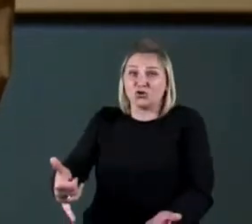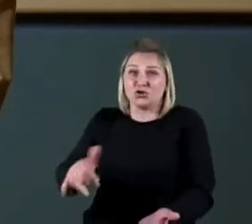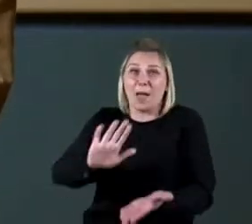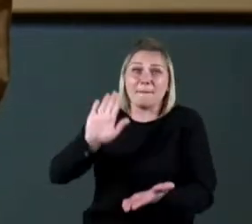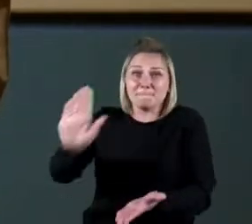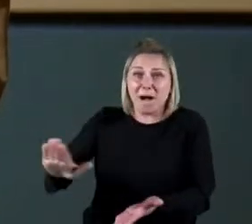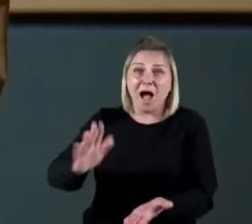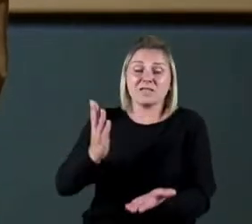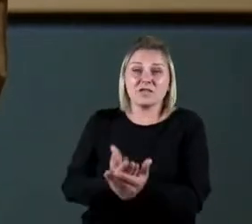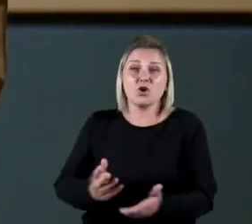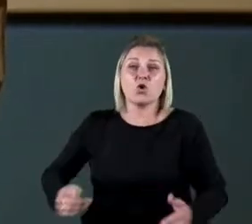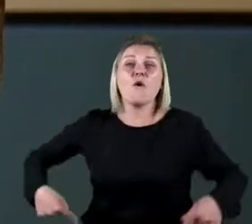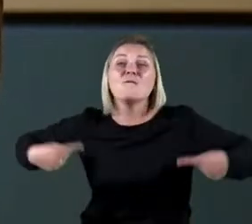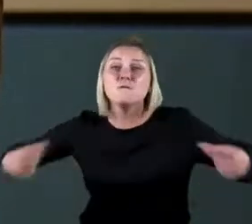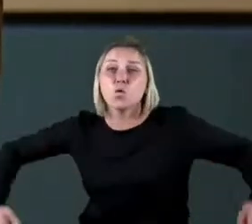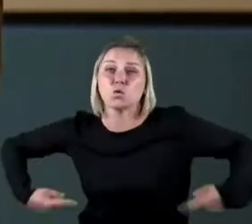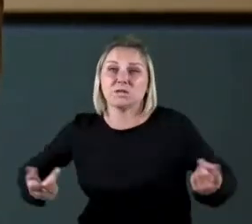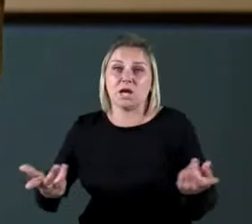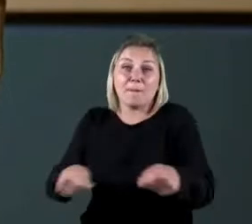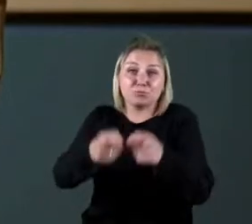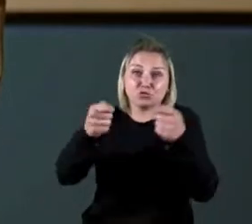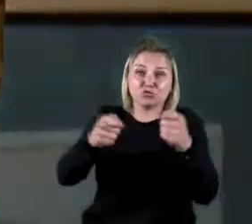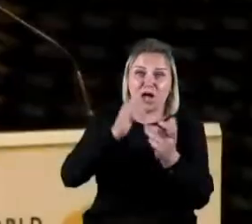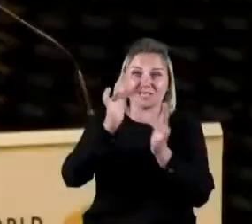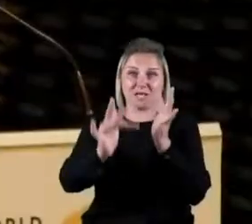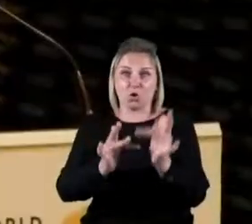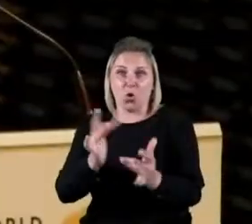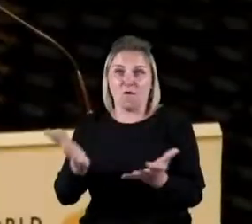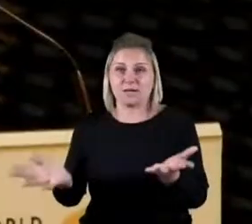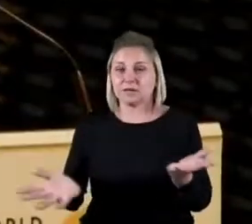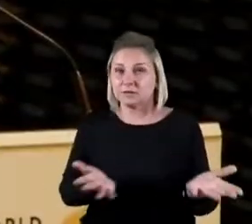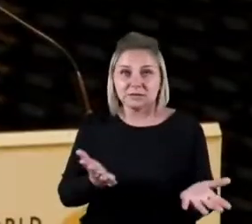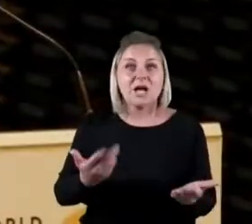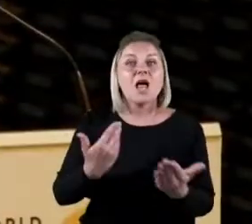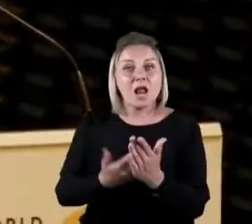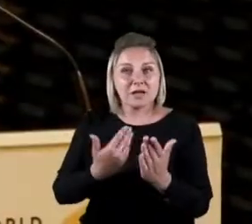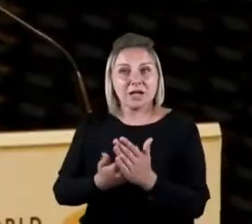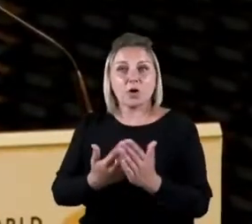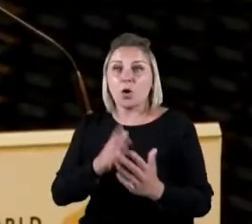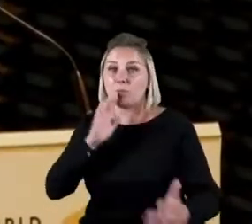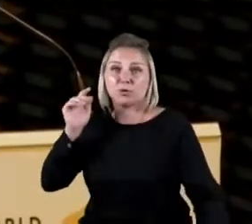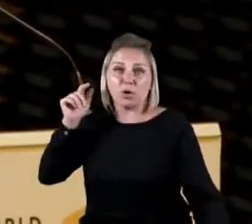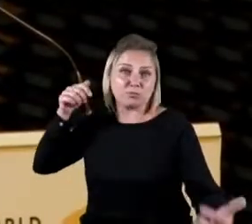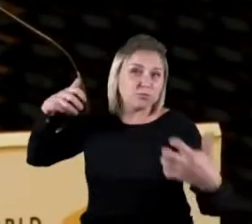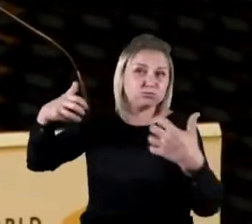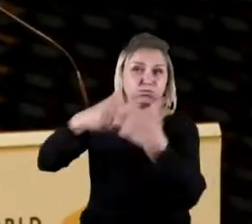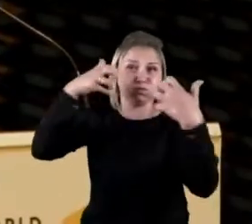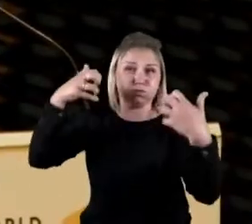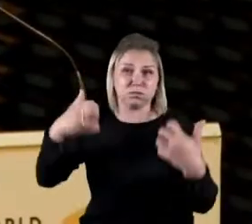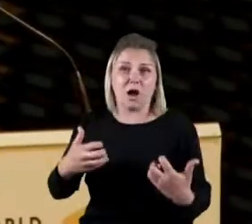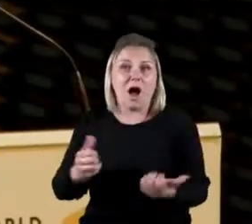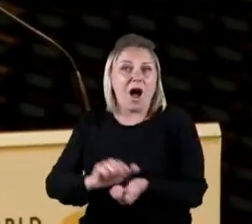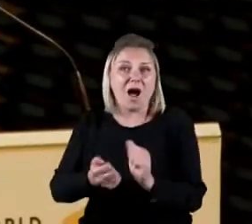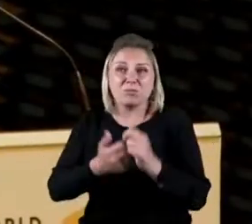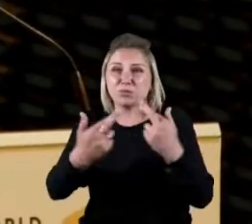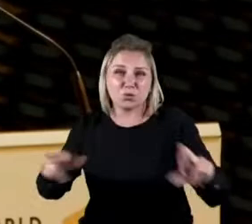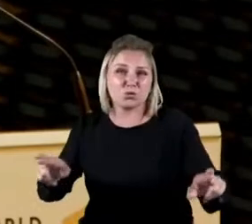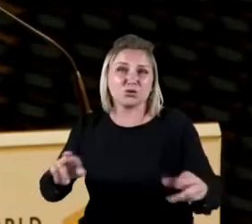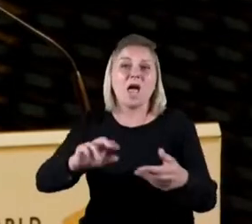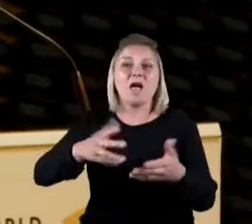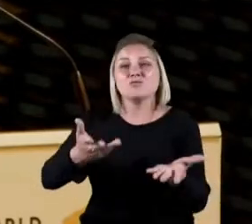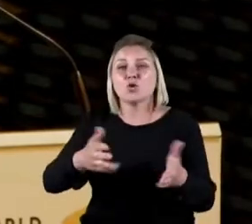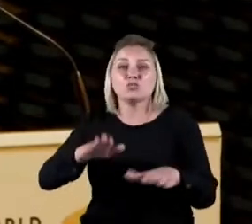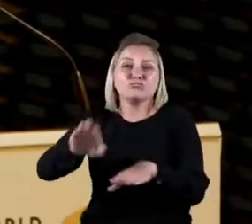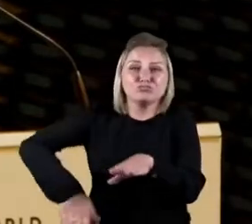places that are no-go areas for certain members of the population. Electric cars, you think about that, okay, great. They have no noise. If